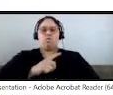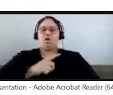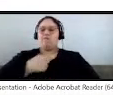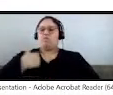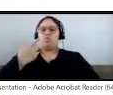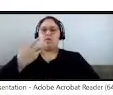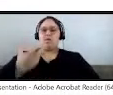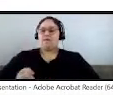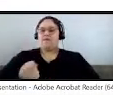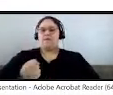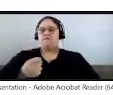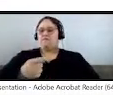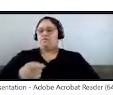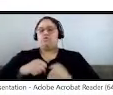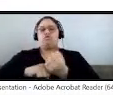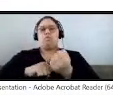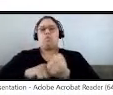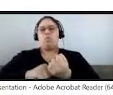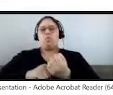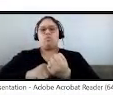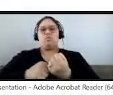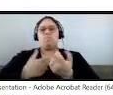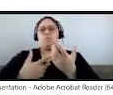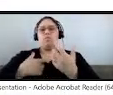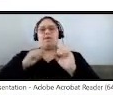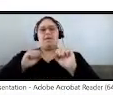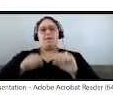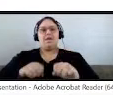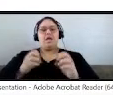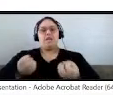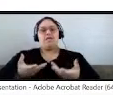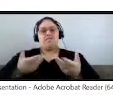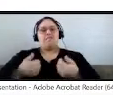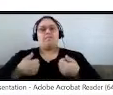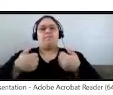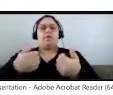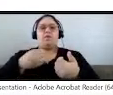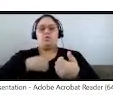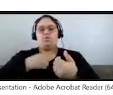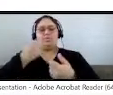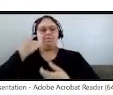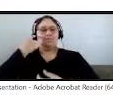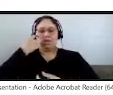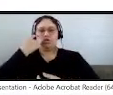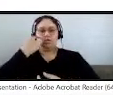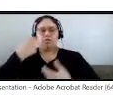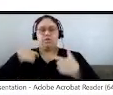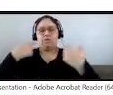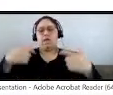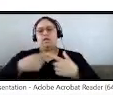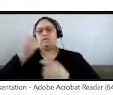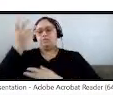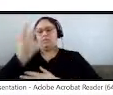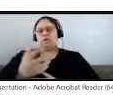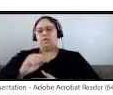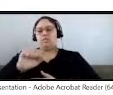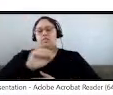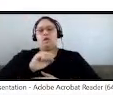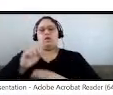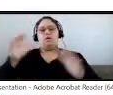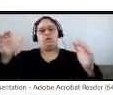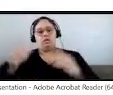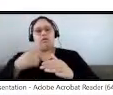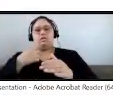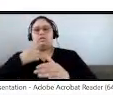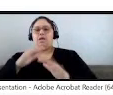don't have that support, that maybe we can throw it back to Secretary and the Speaker for them to regroup to say